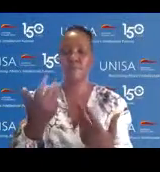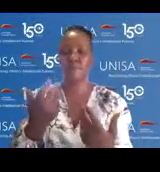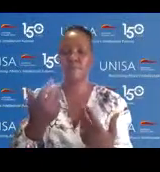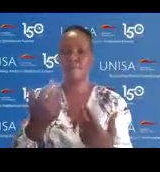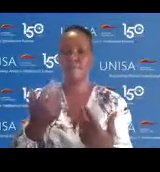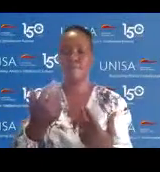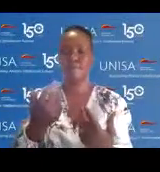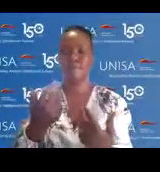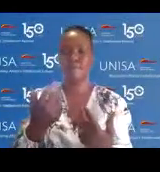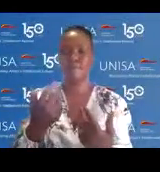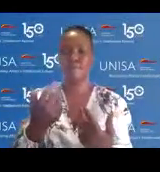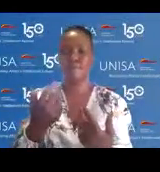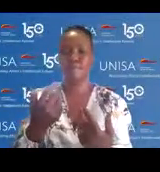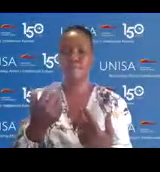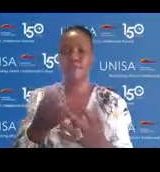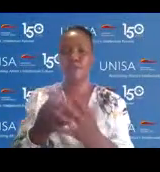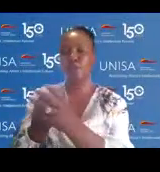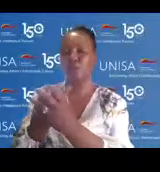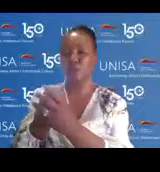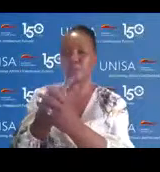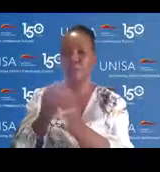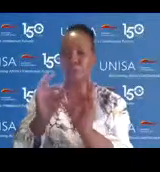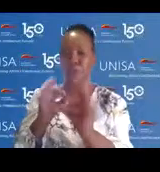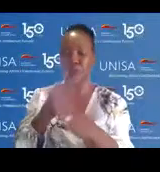being productive.